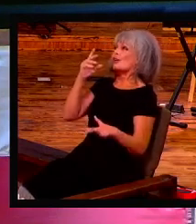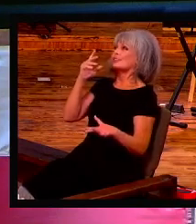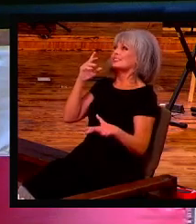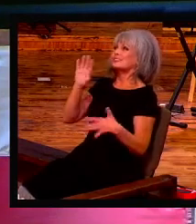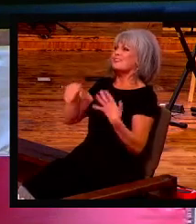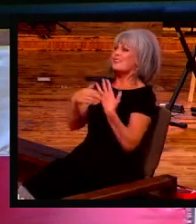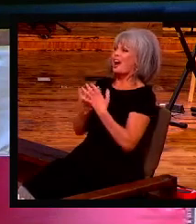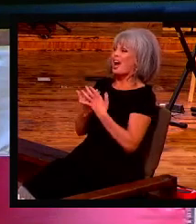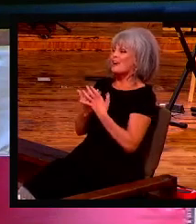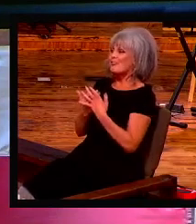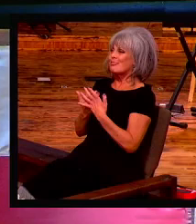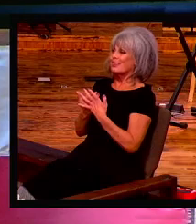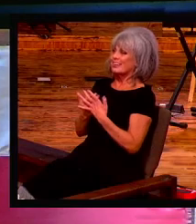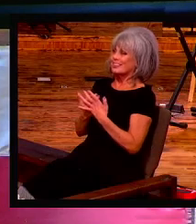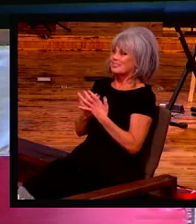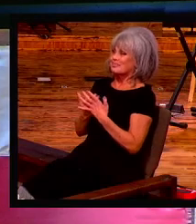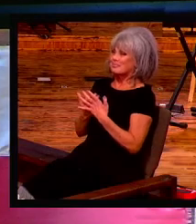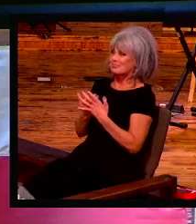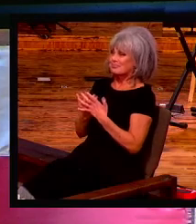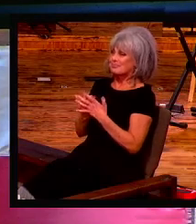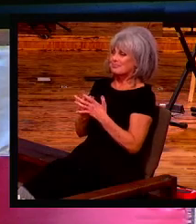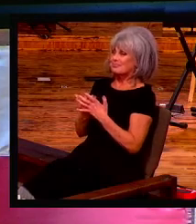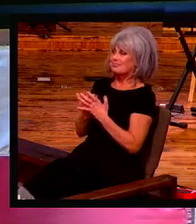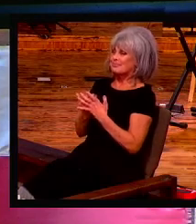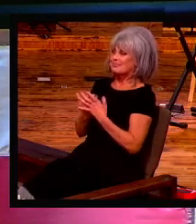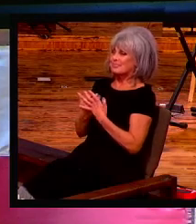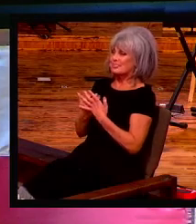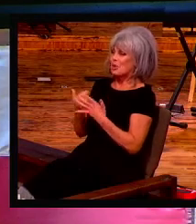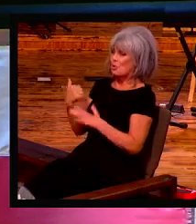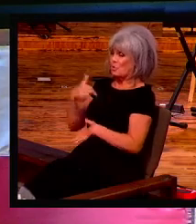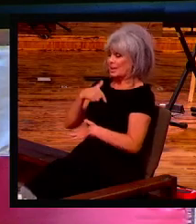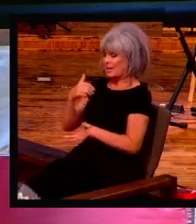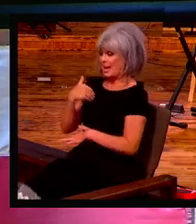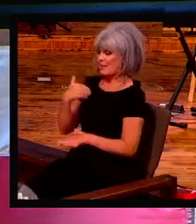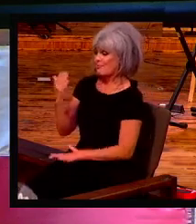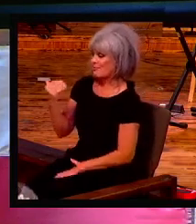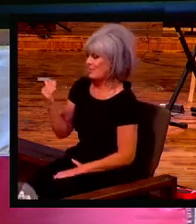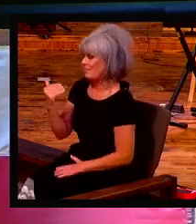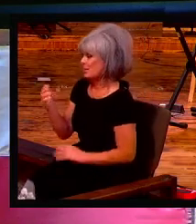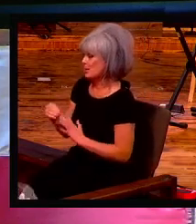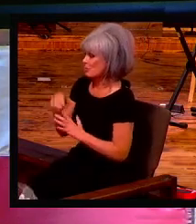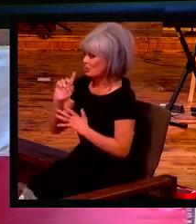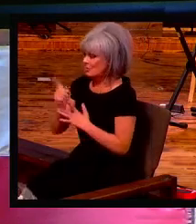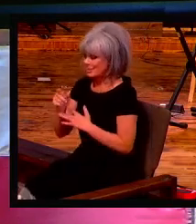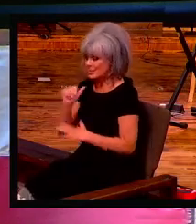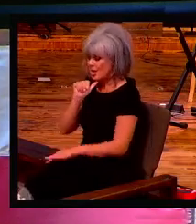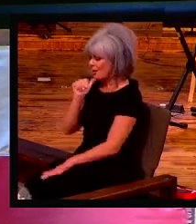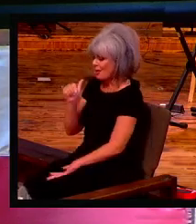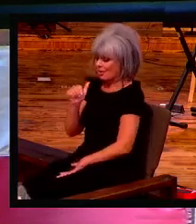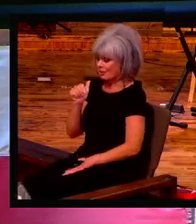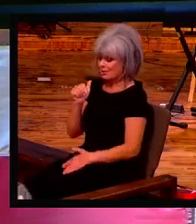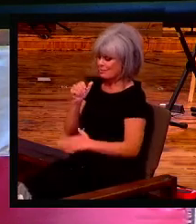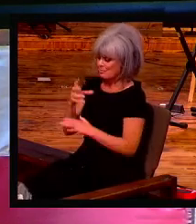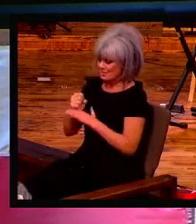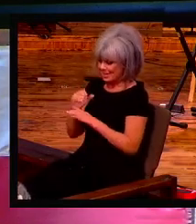there? We're 5 minutes into the ride. I'm like, babe, we got 15 more minutes. She says, we're not gonna make it. She grabs my arm and like claw marks, like